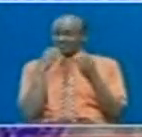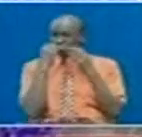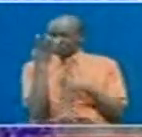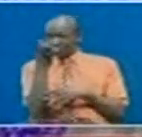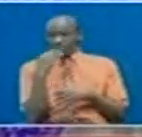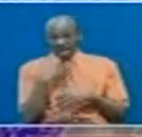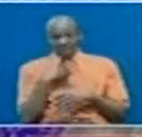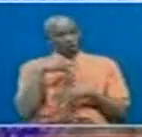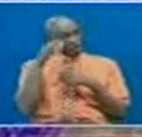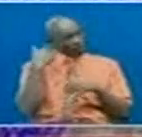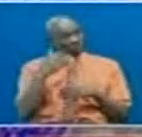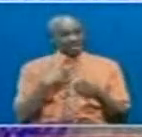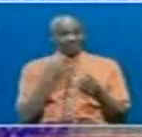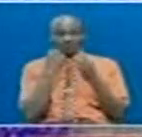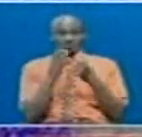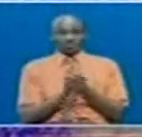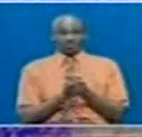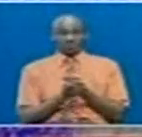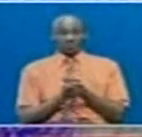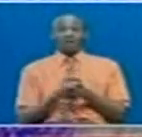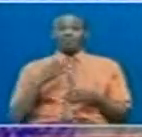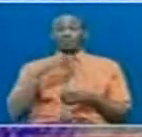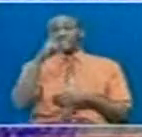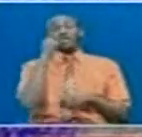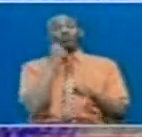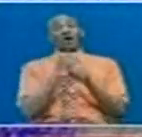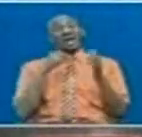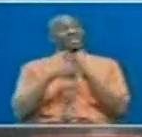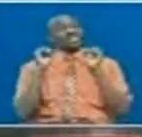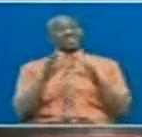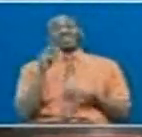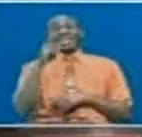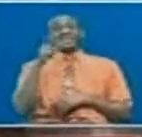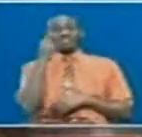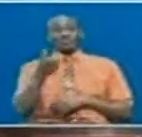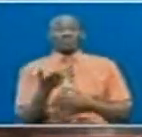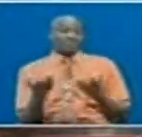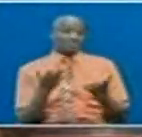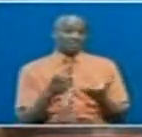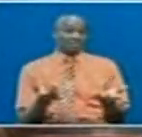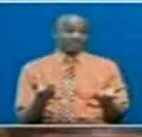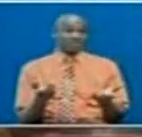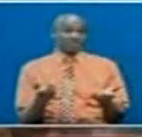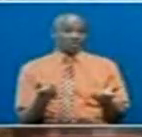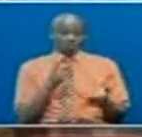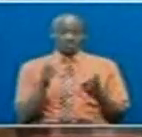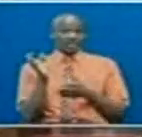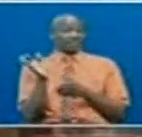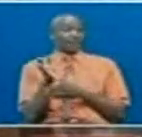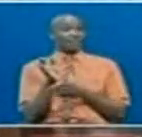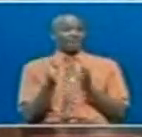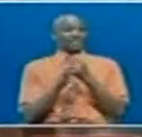on all the time. KK, there's people saying we're not working hard enough, we're not working fast enough, and maybe we're not highlighting what Balozi is saying, that there